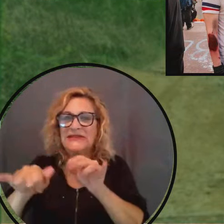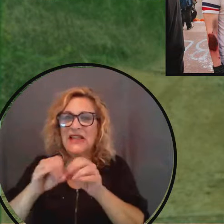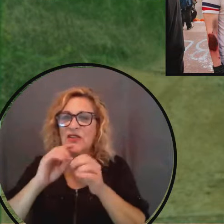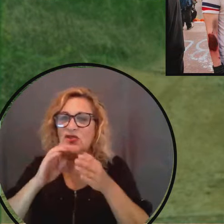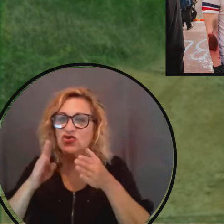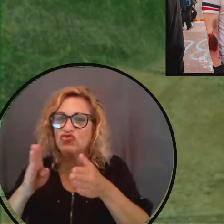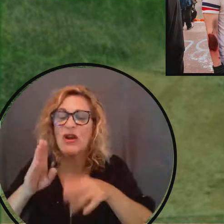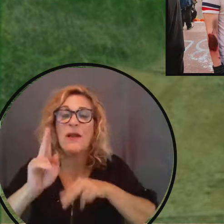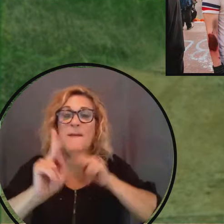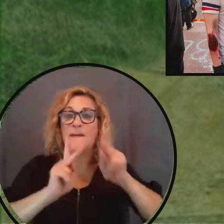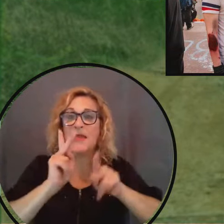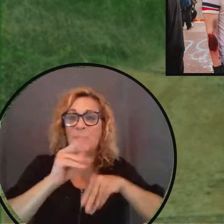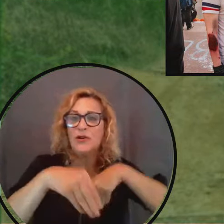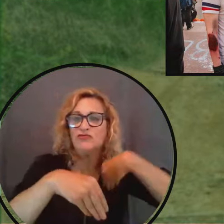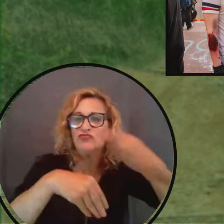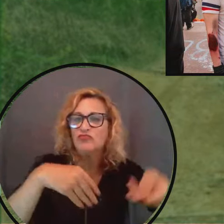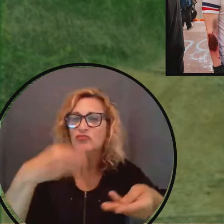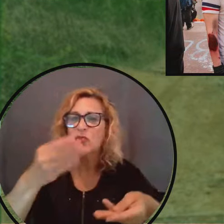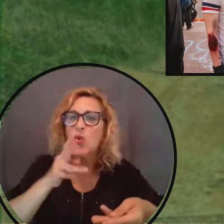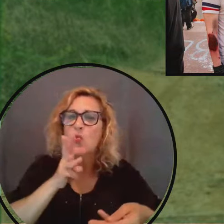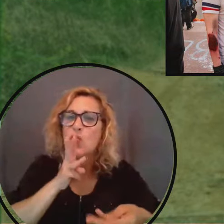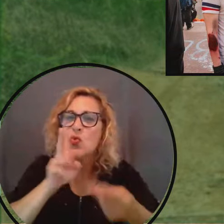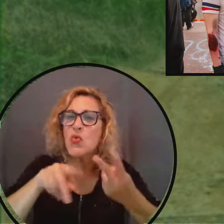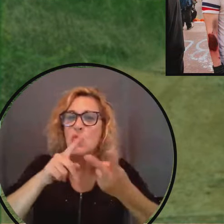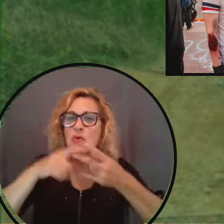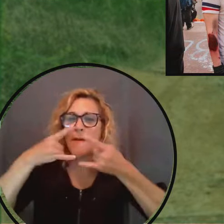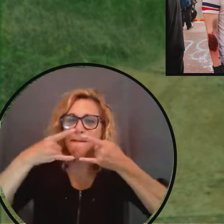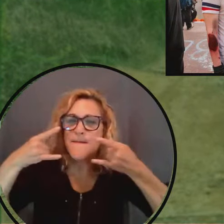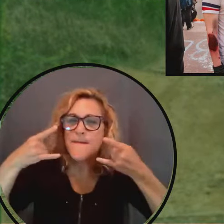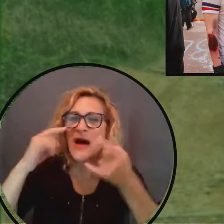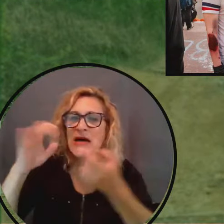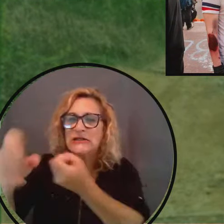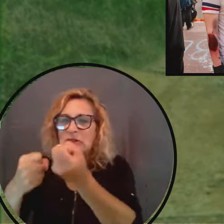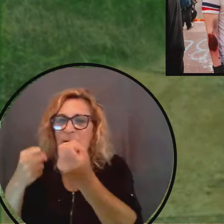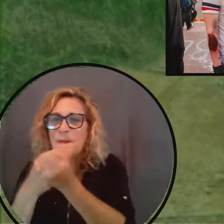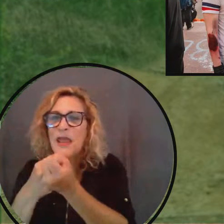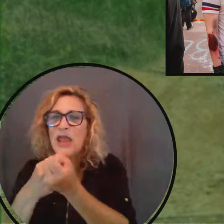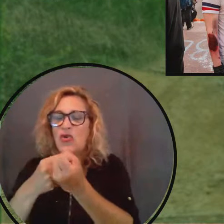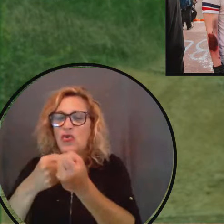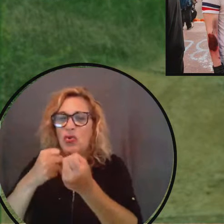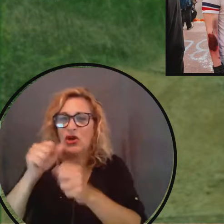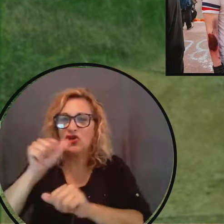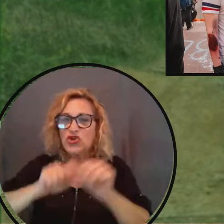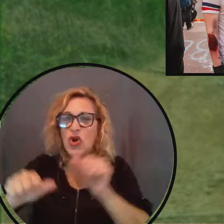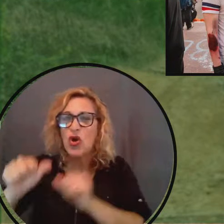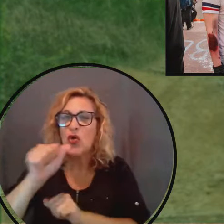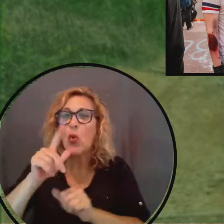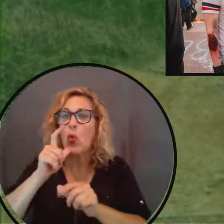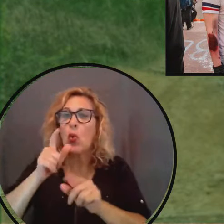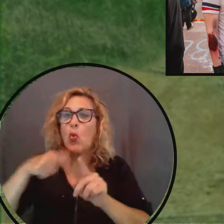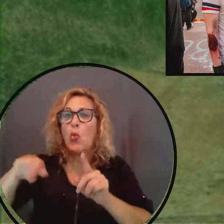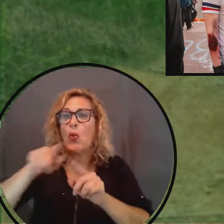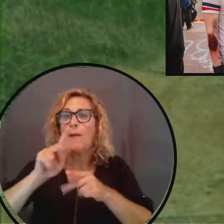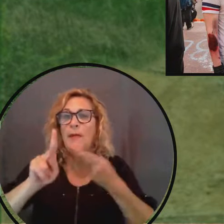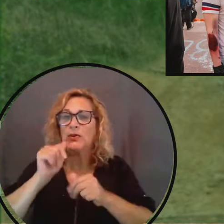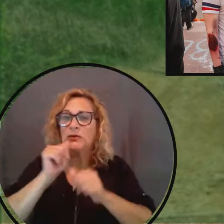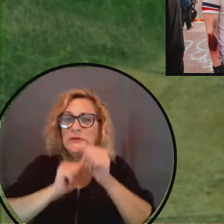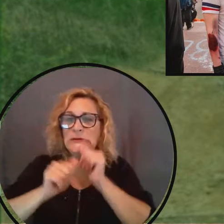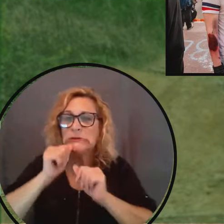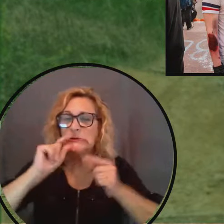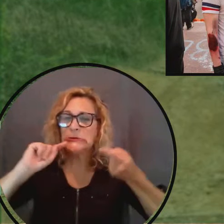giving out water and masks and supporting each other with tear gas injuries and kind of all the dangers that happen when we fight the